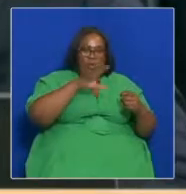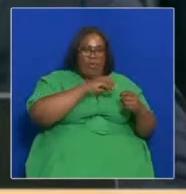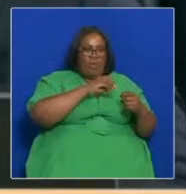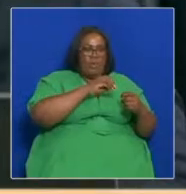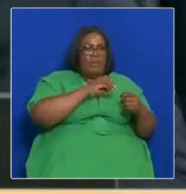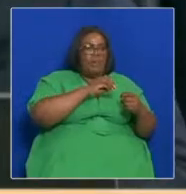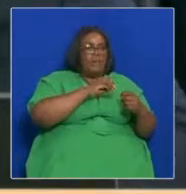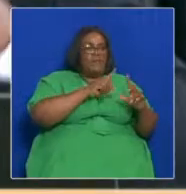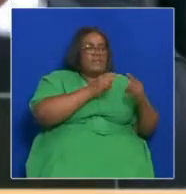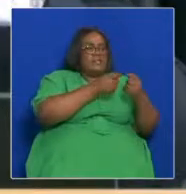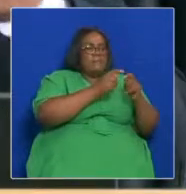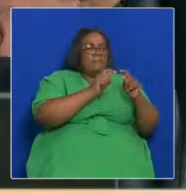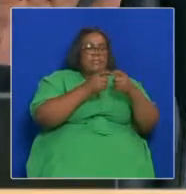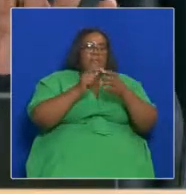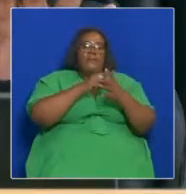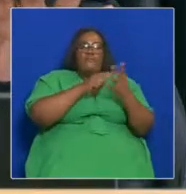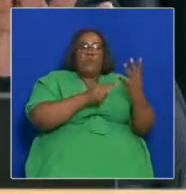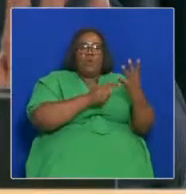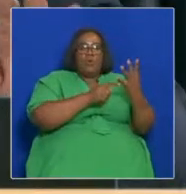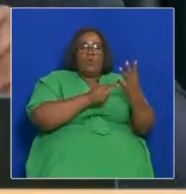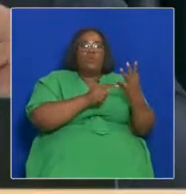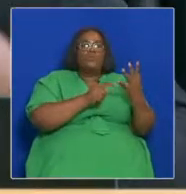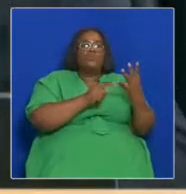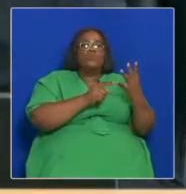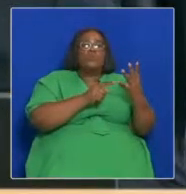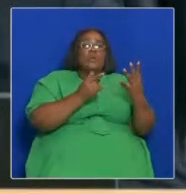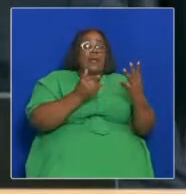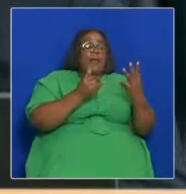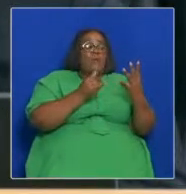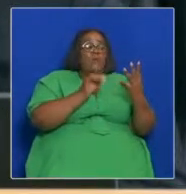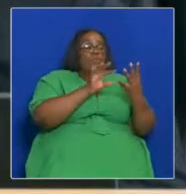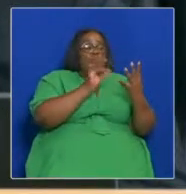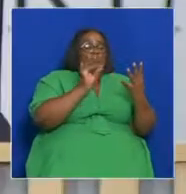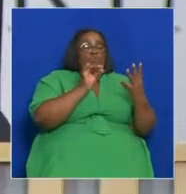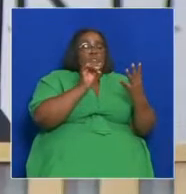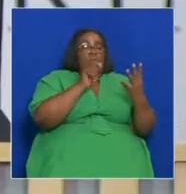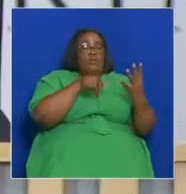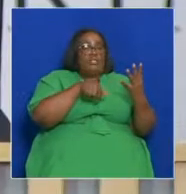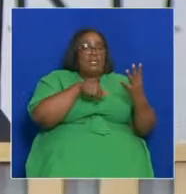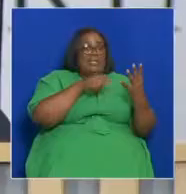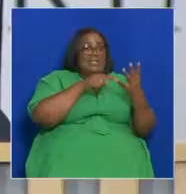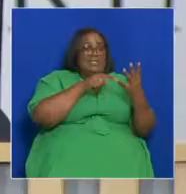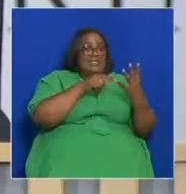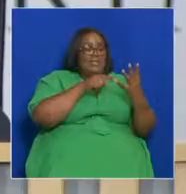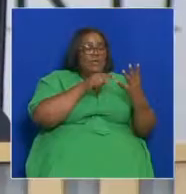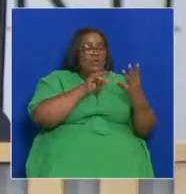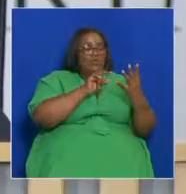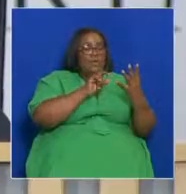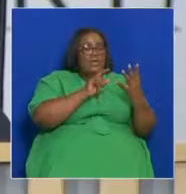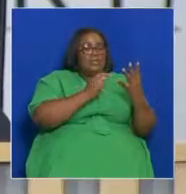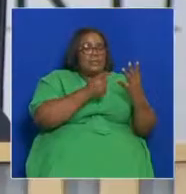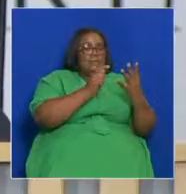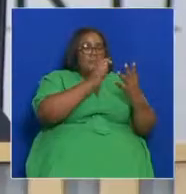would be taken out of those teams and plonked elsewhere altogether. Yes, on these projects.